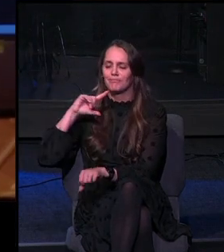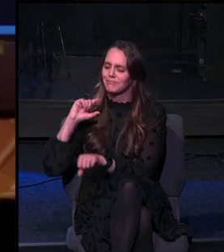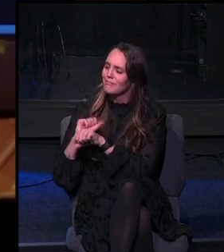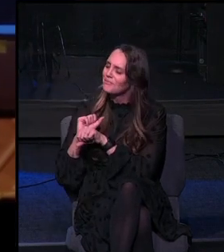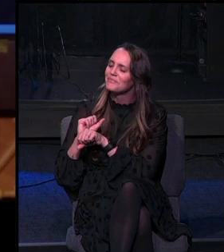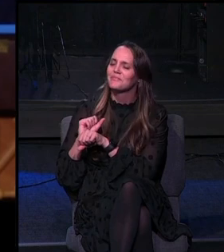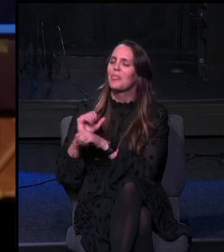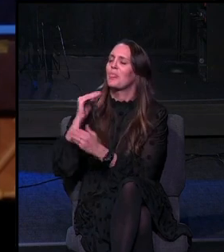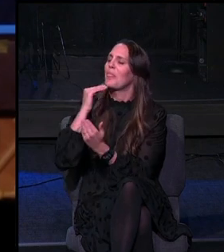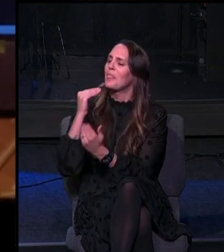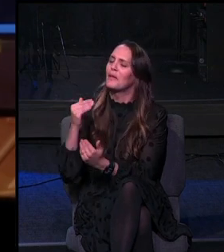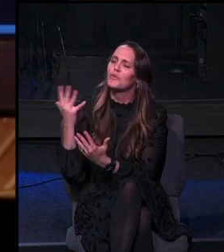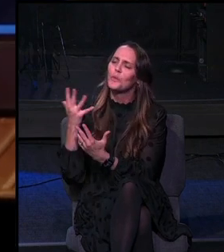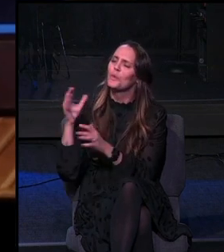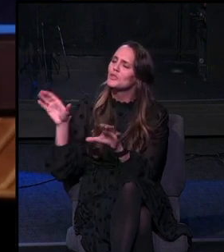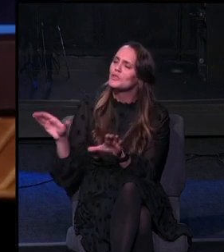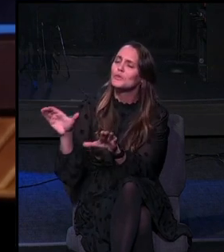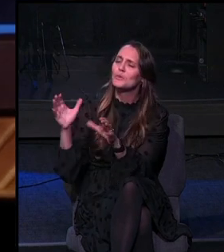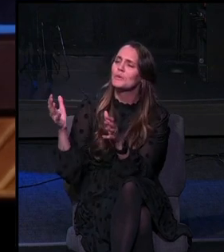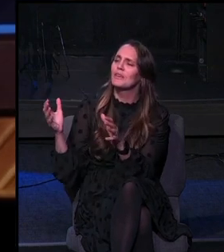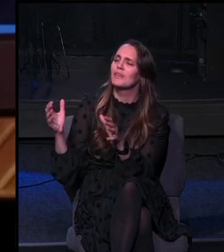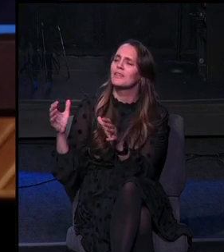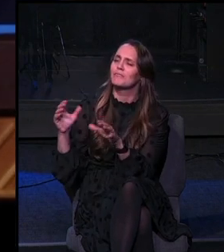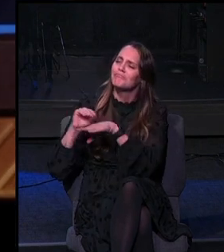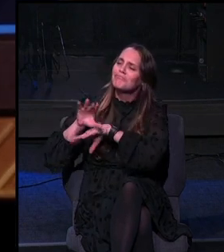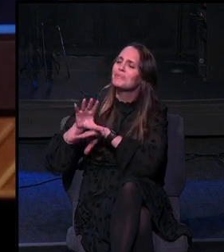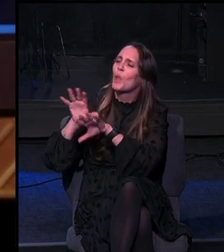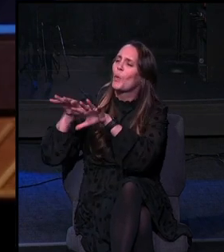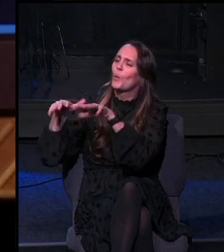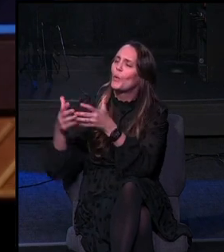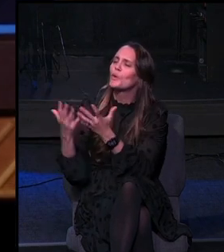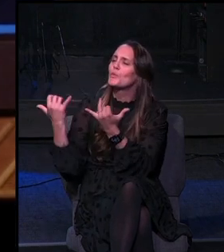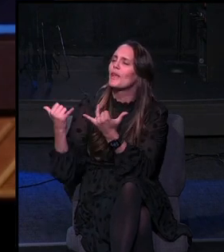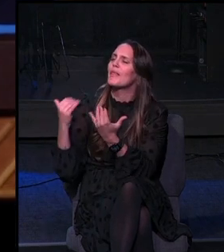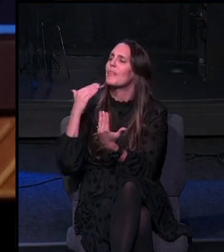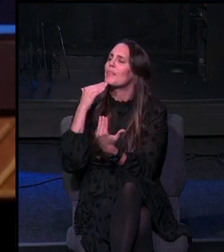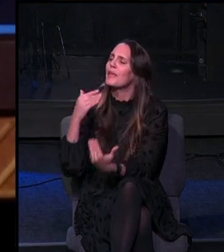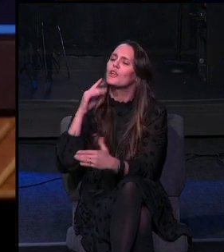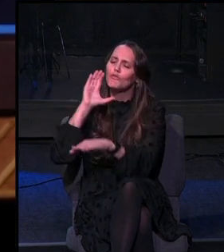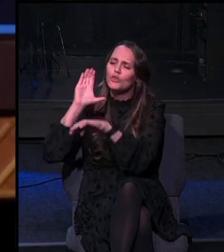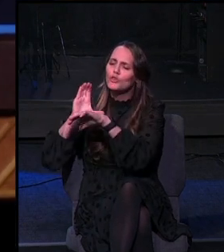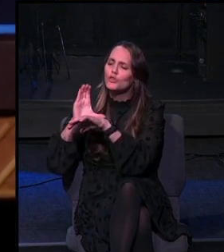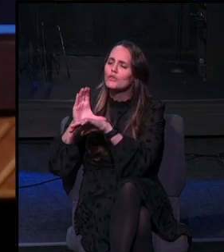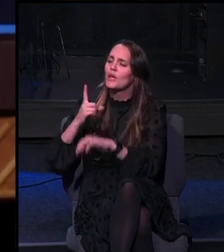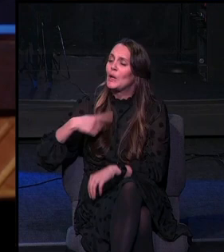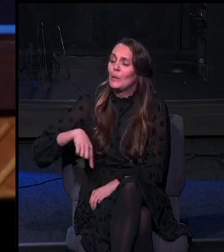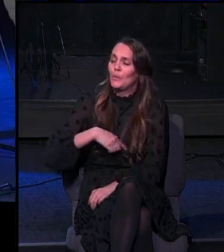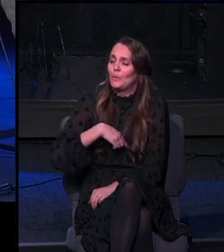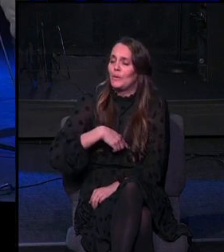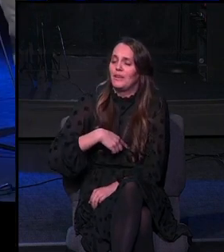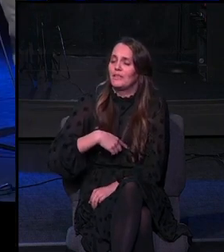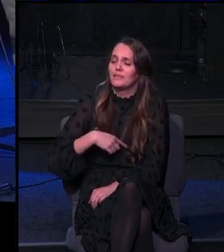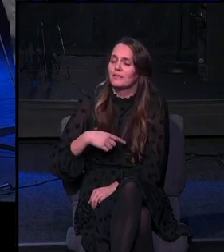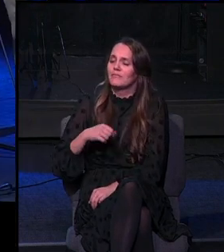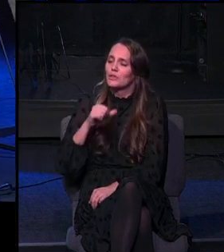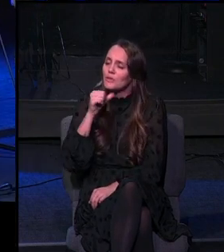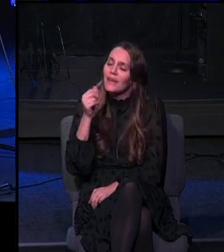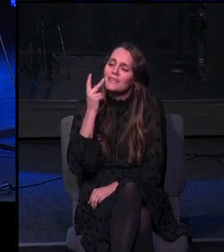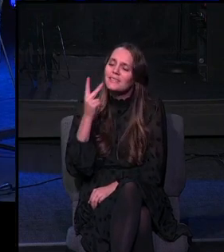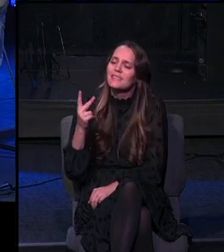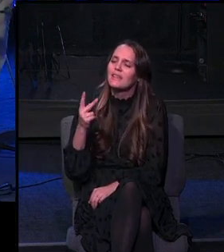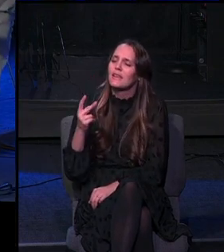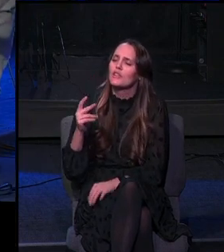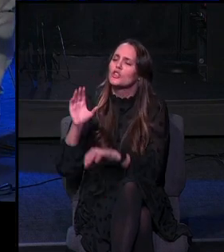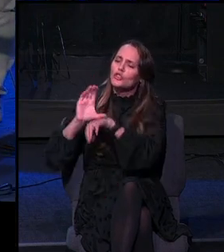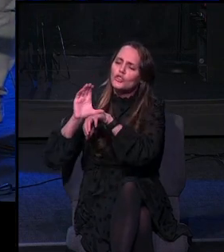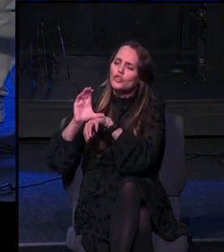Thank you for what it's doing in the world right now. Thank you for the church that what we don't see, God, what doesn't get news attention is the church that gathers underground, the